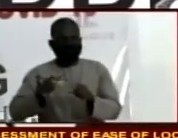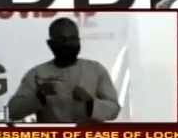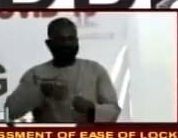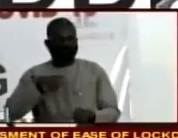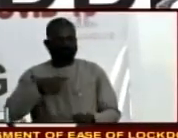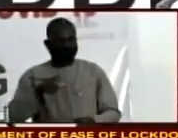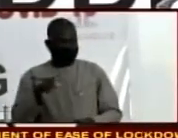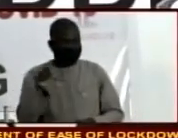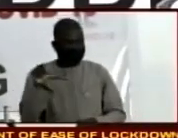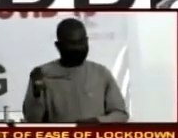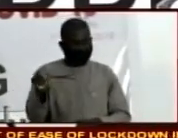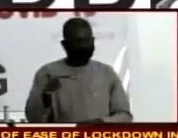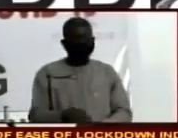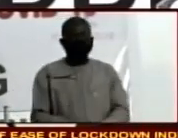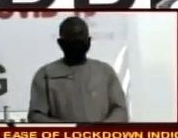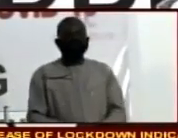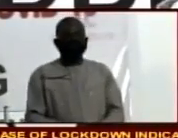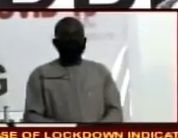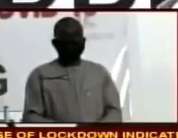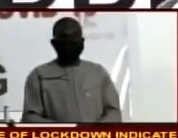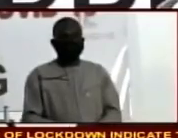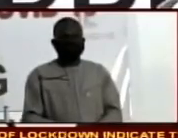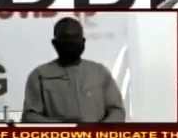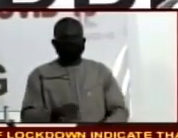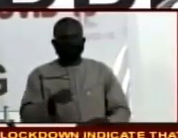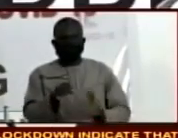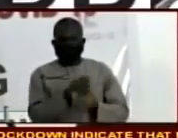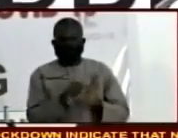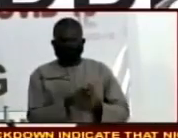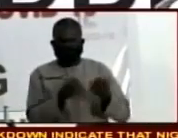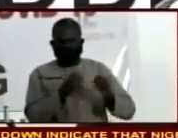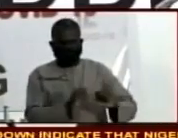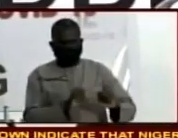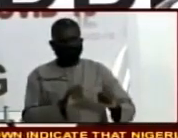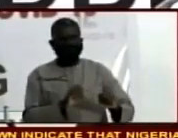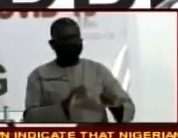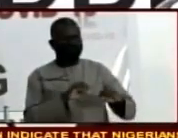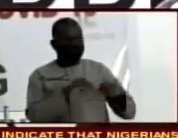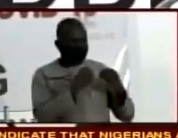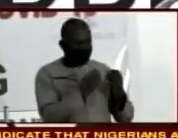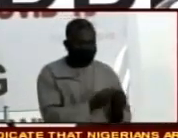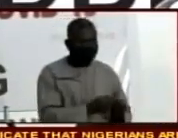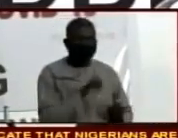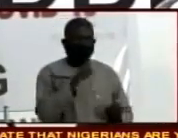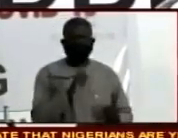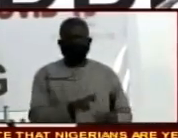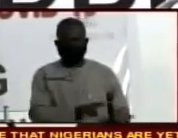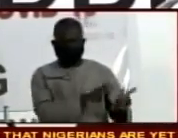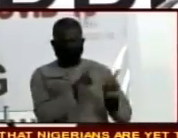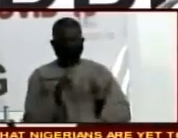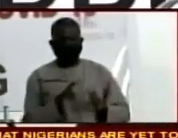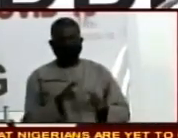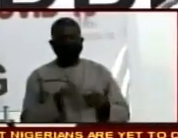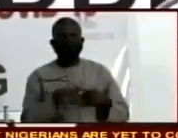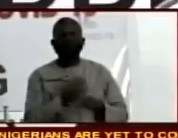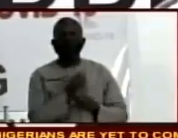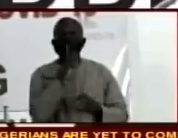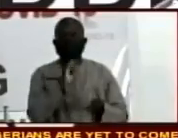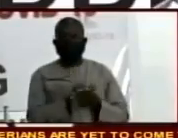state security agencies and state structures to provide support and supervision that will ensure compliance to the